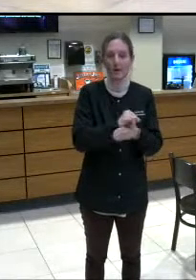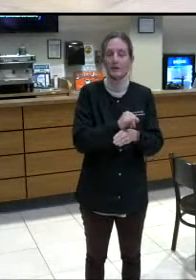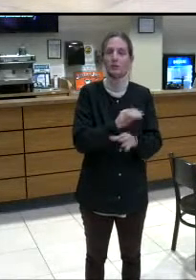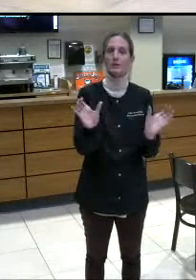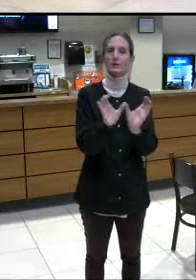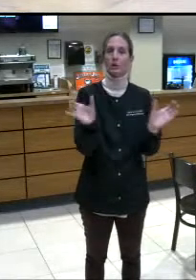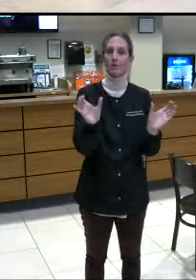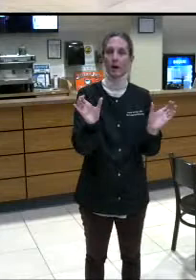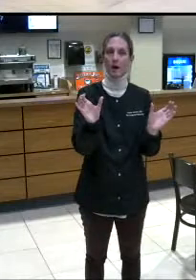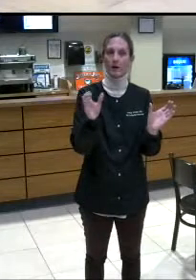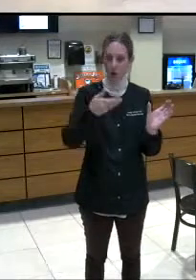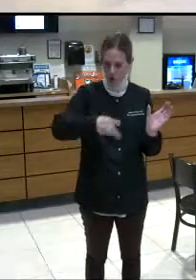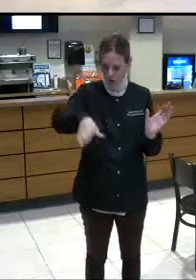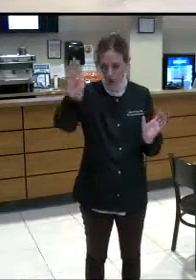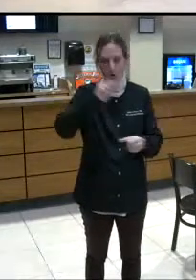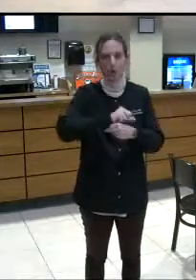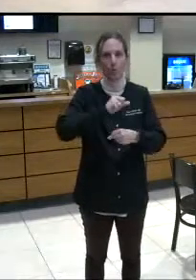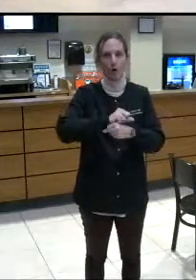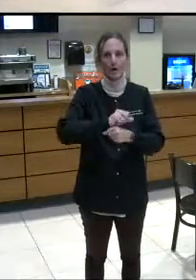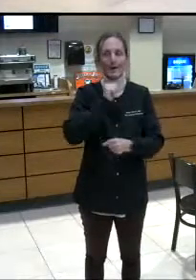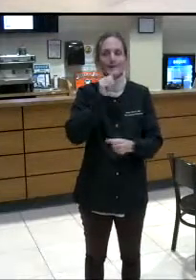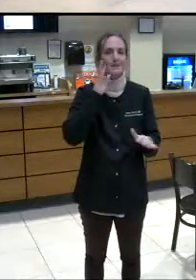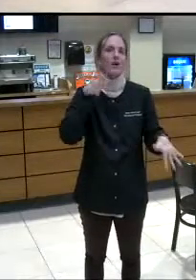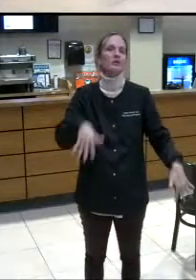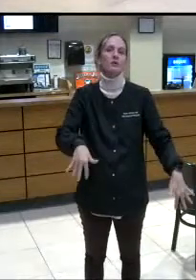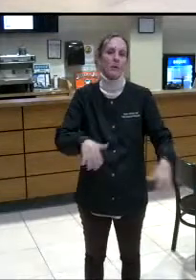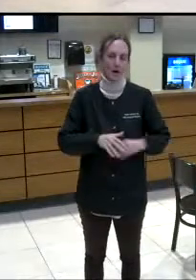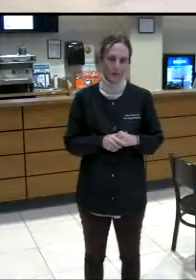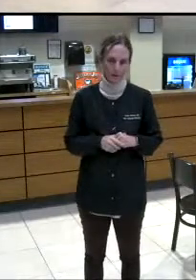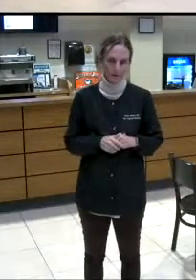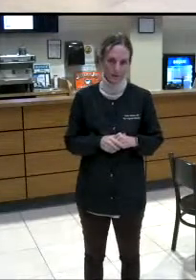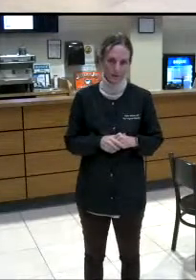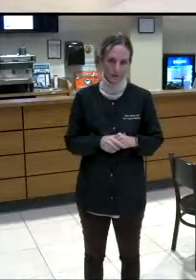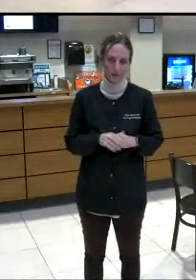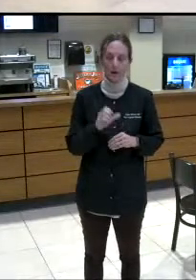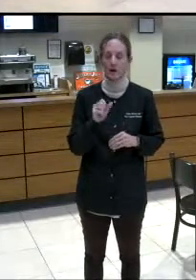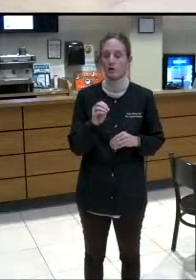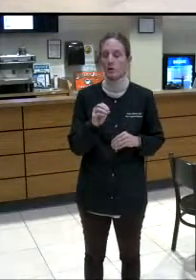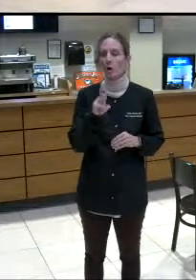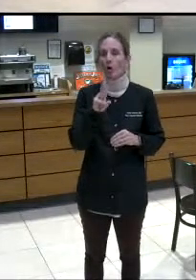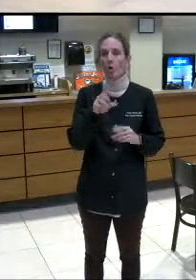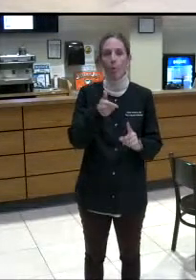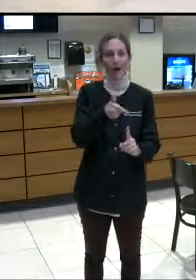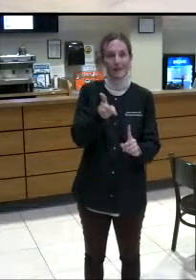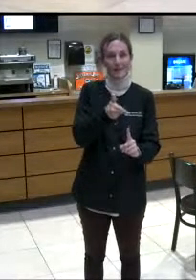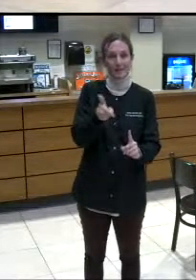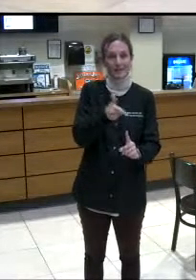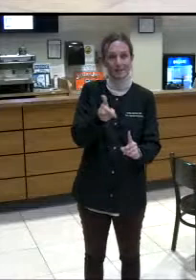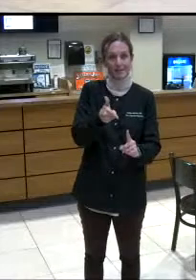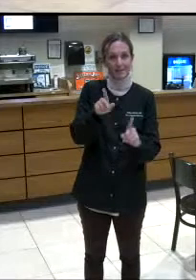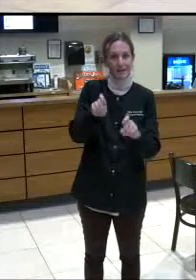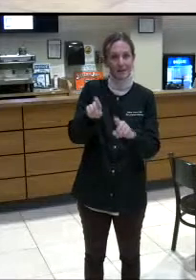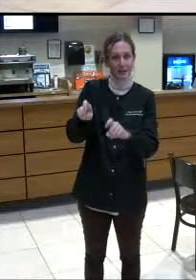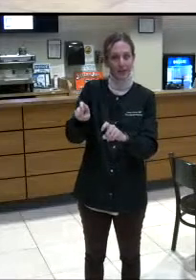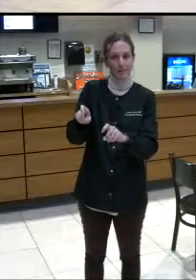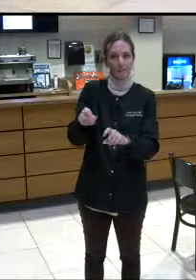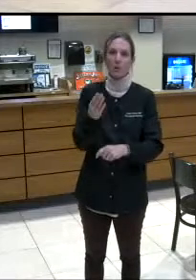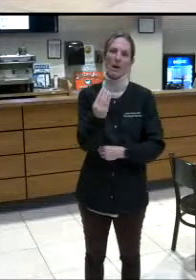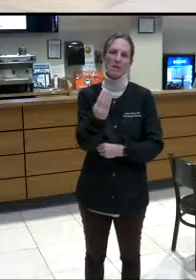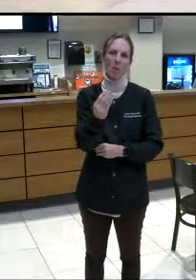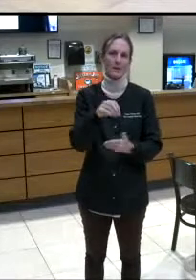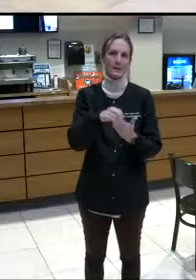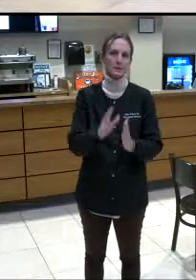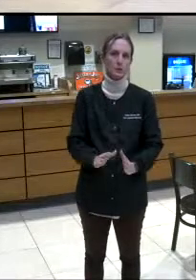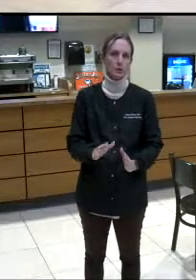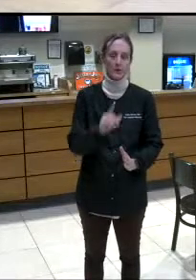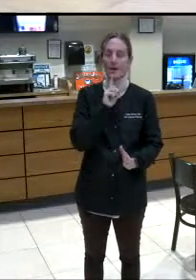they know that it's not a surprise. So even with like the welding exam where we certified those 14 students, there's math related